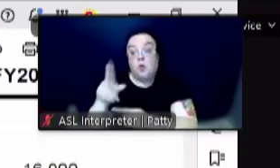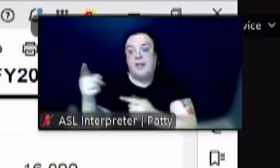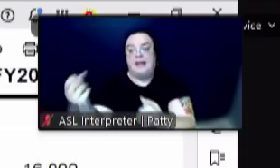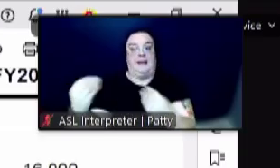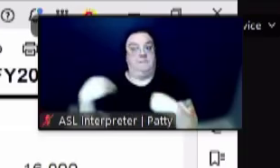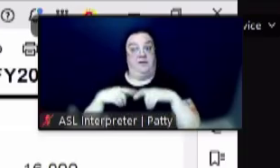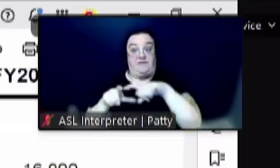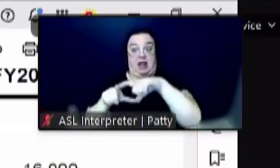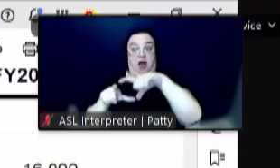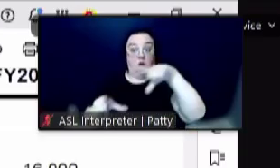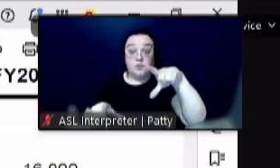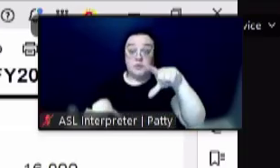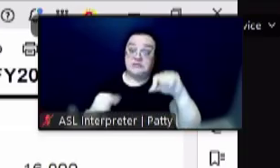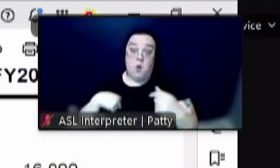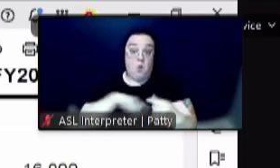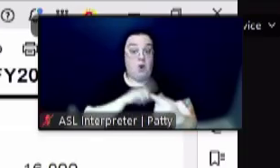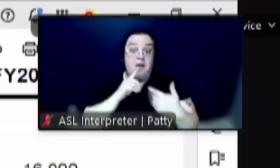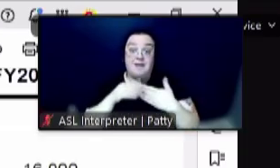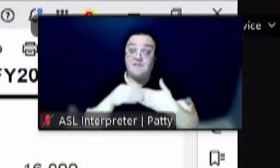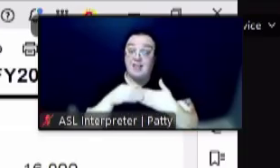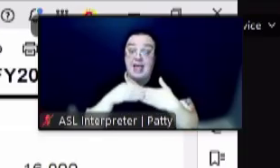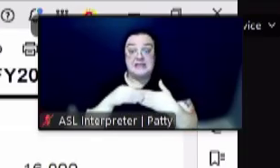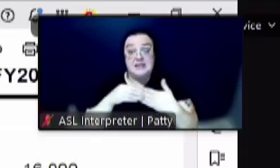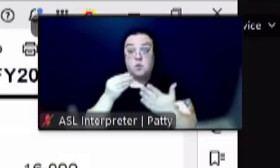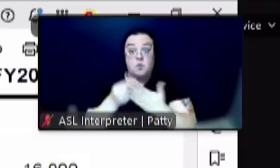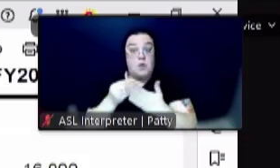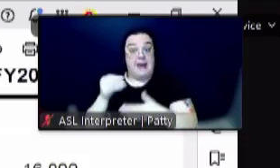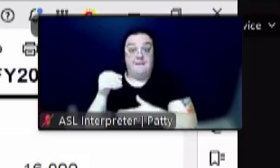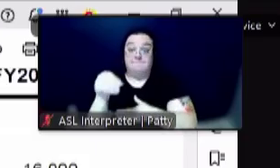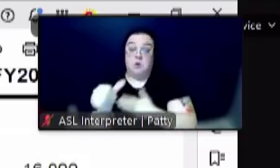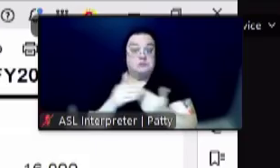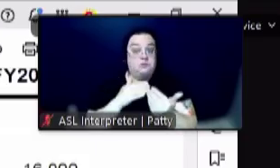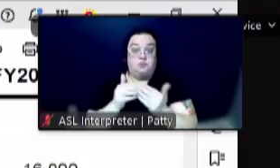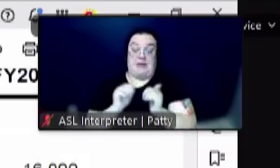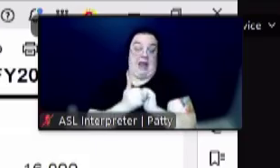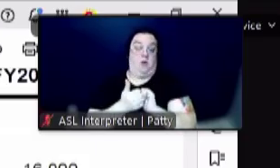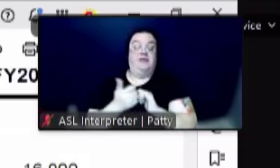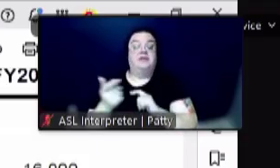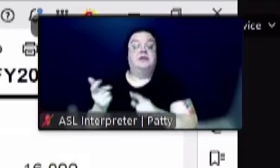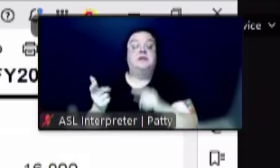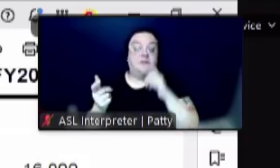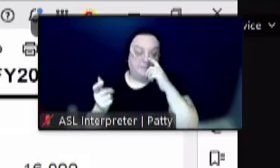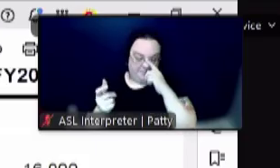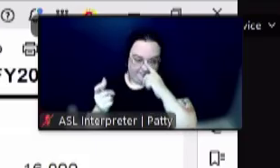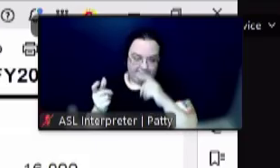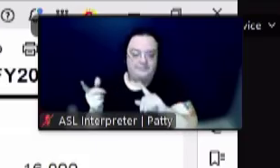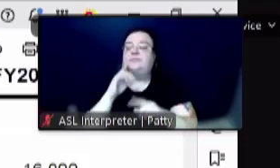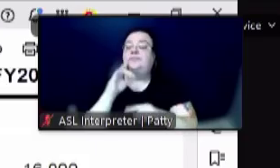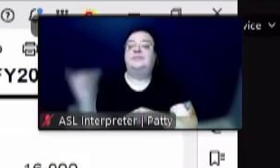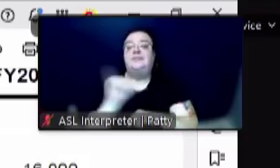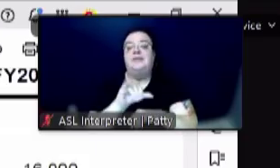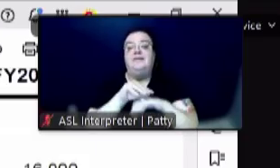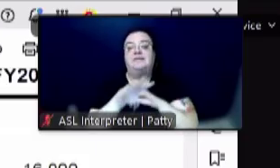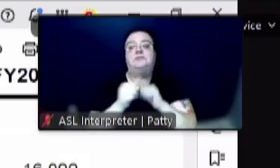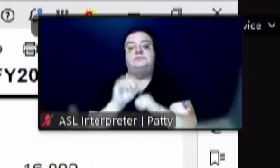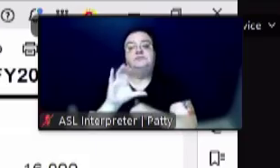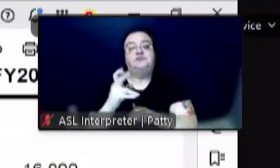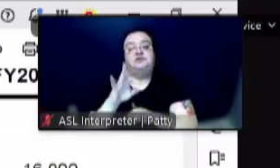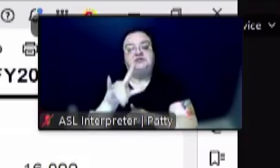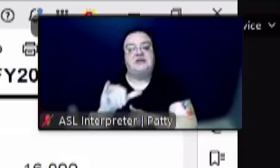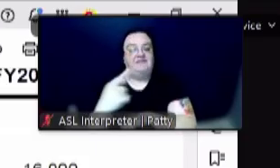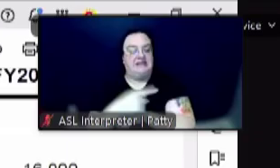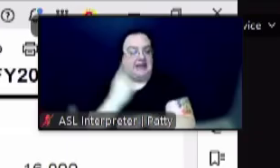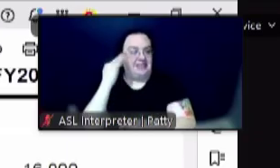We're flexible with reimbursing however we need to. Okay. Mr. Galloway, to the same effect with Cheverly Day, because it's like a